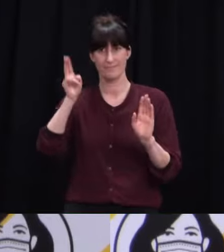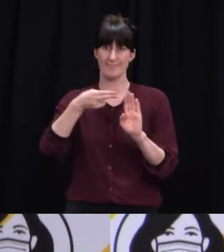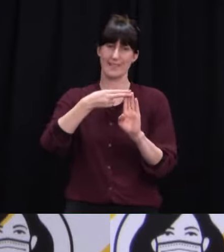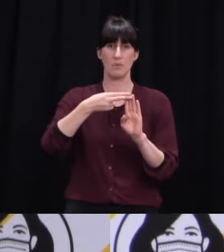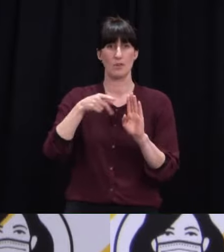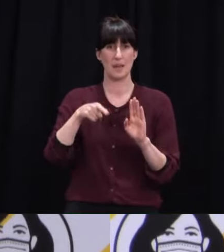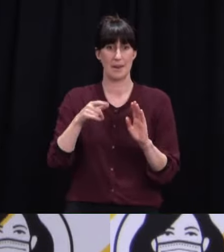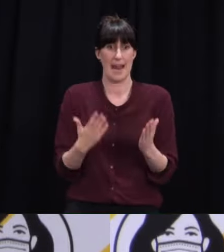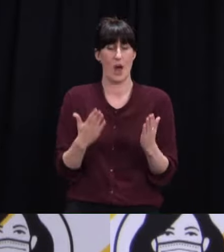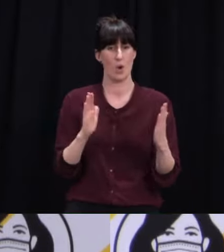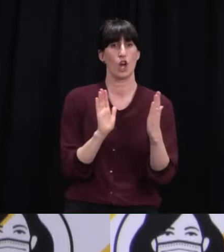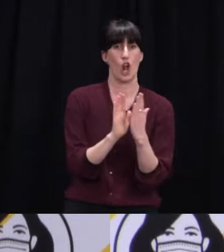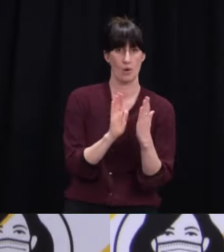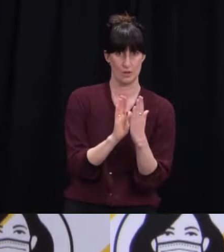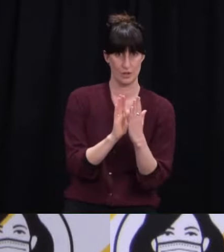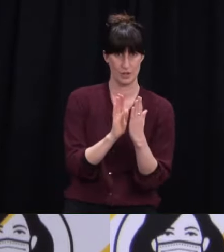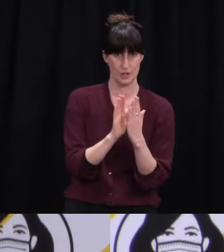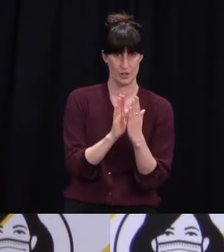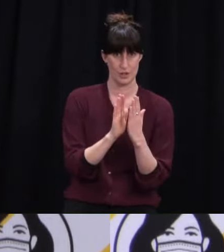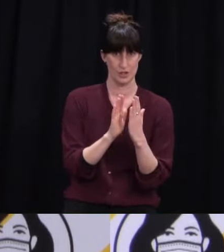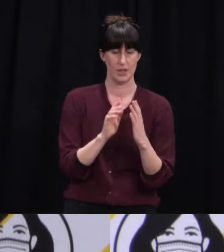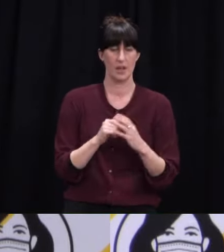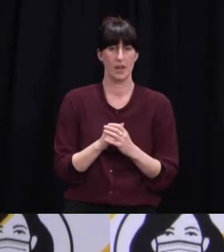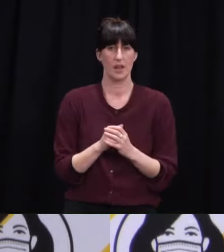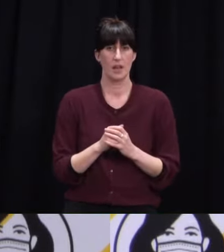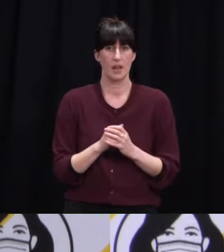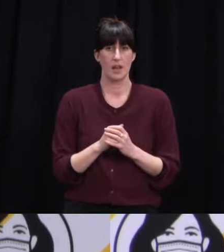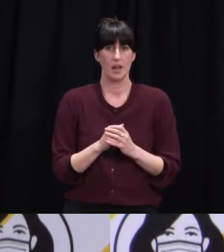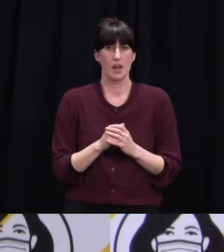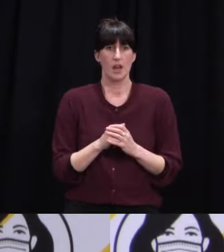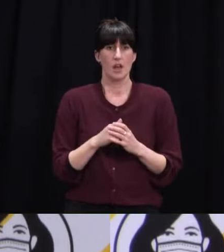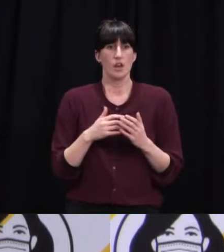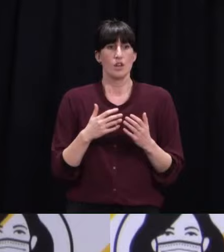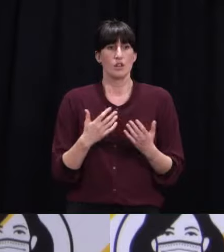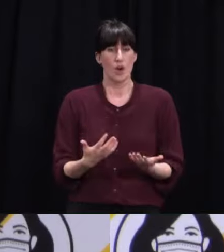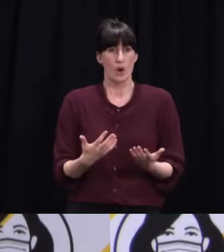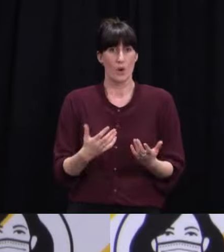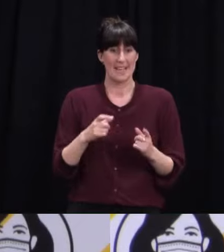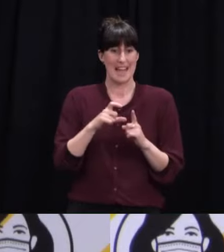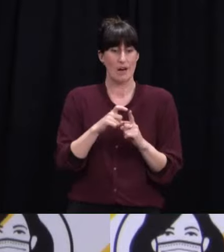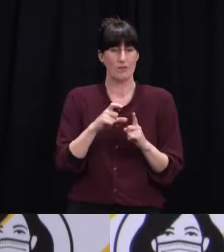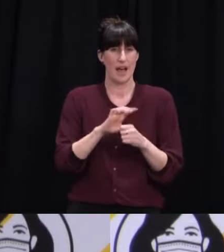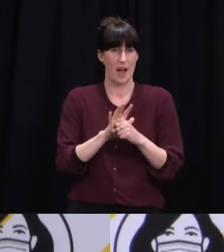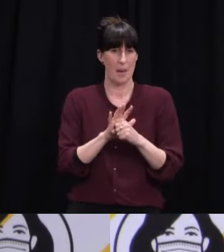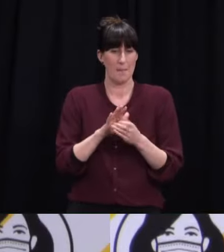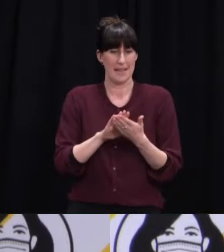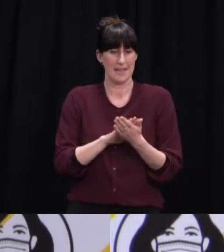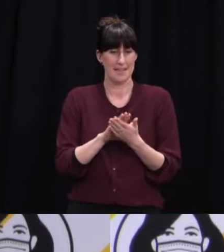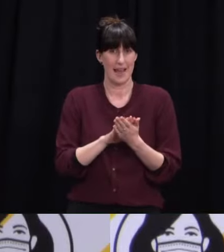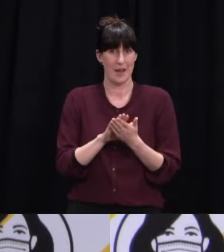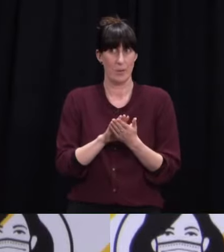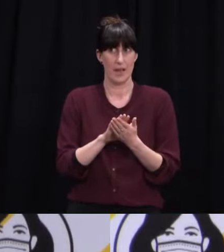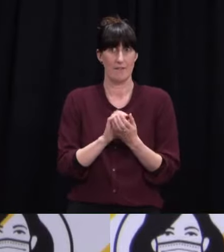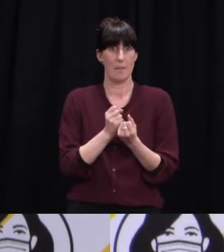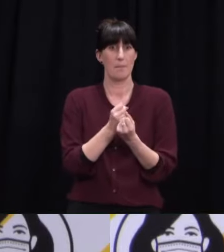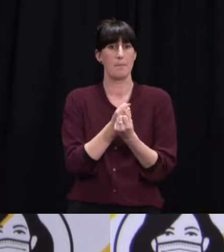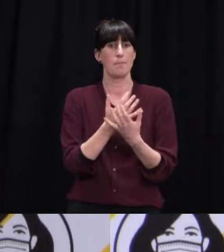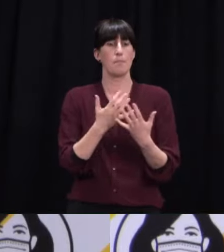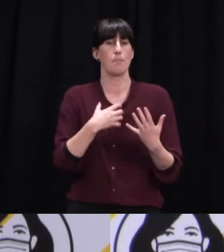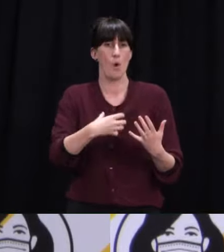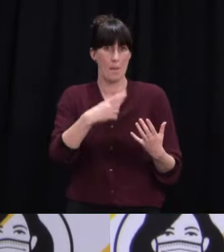and it was part of our response to Delta, was to be inclusive, but it has meant, of course, that we have got many, many more people who we are following